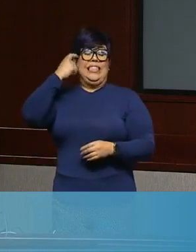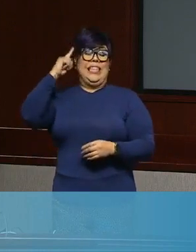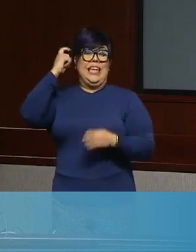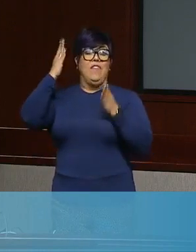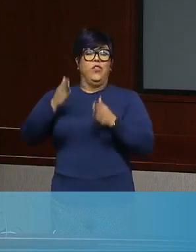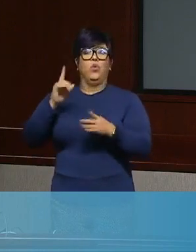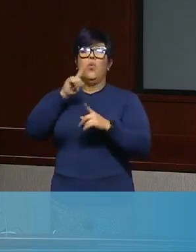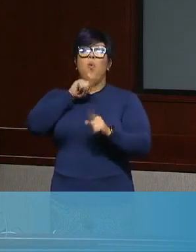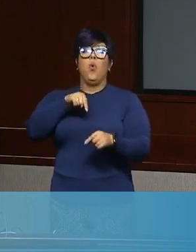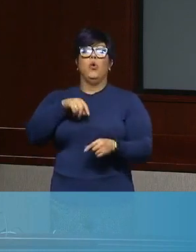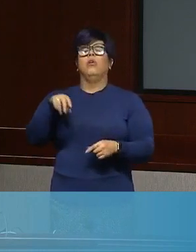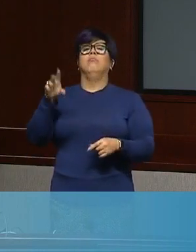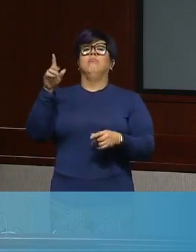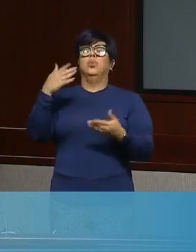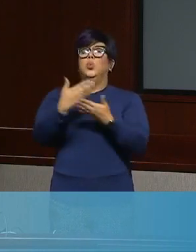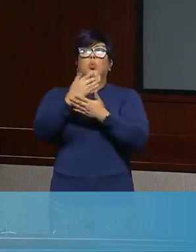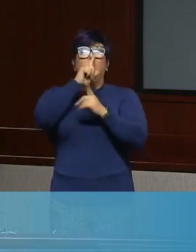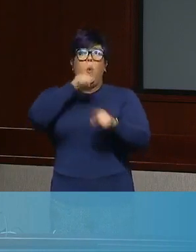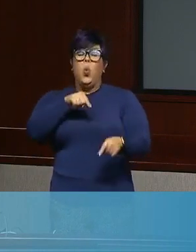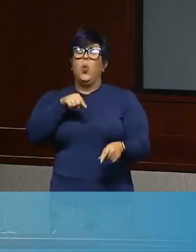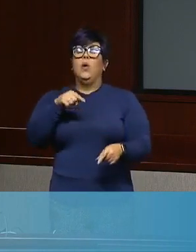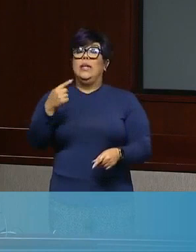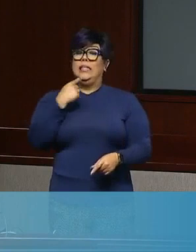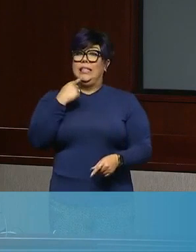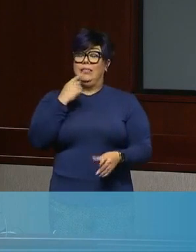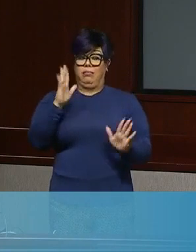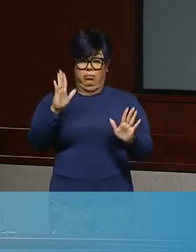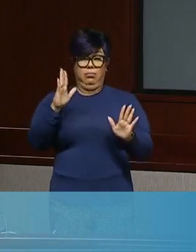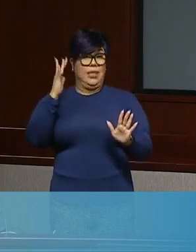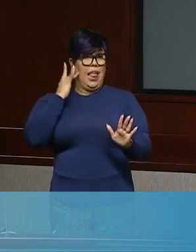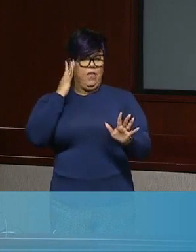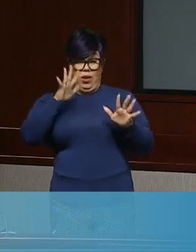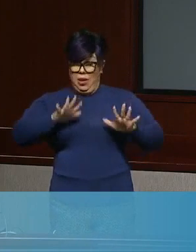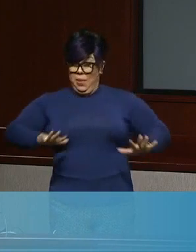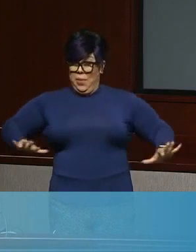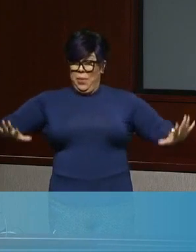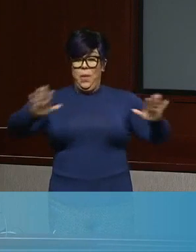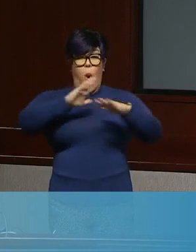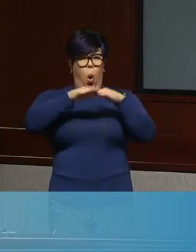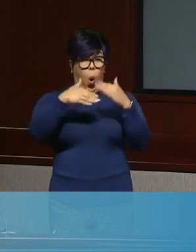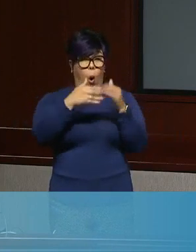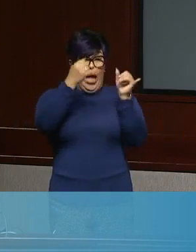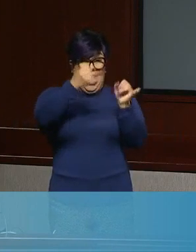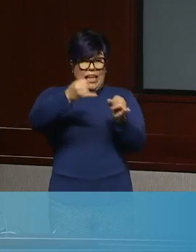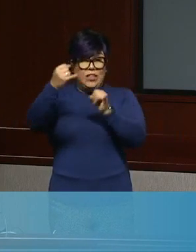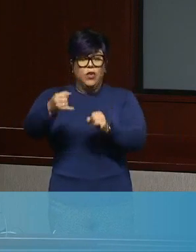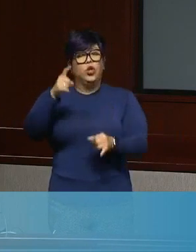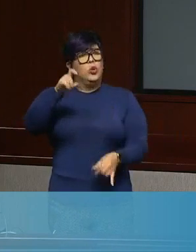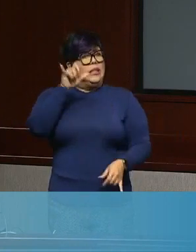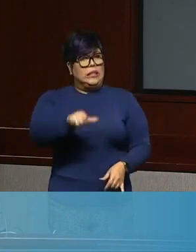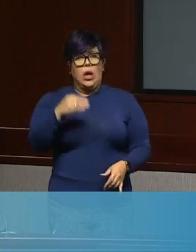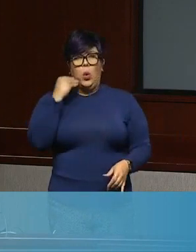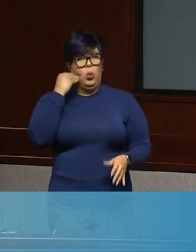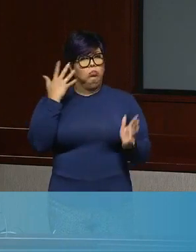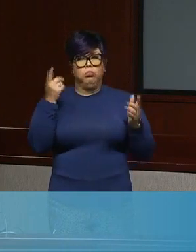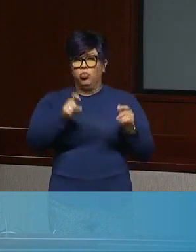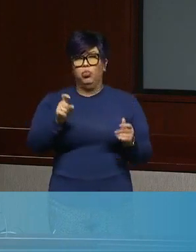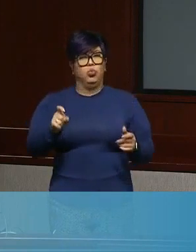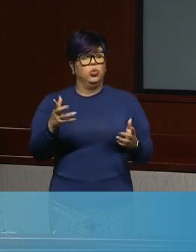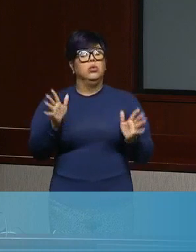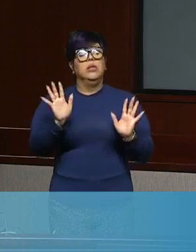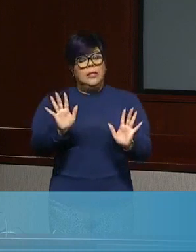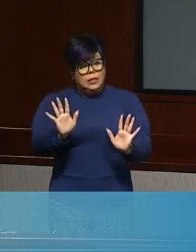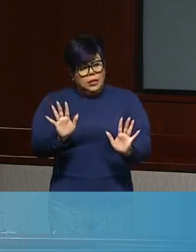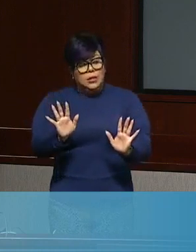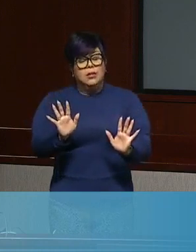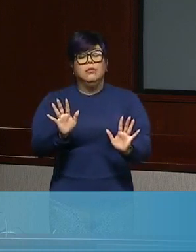N3320, ordering all individuals in California to stay home with limited exception, and reduced